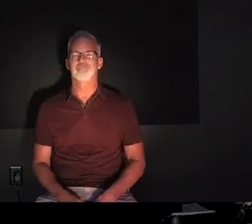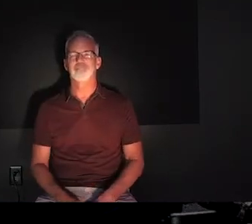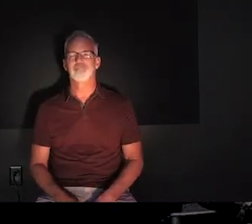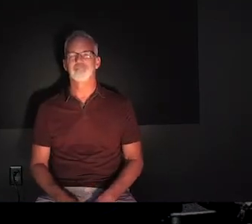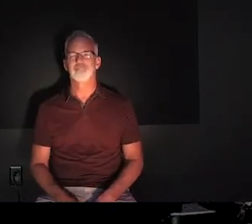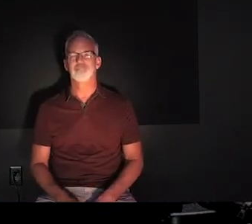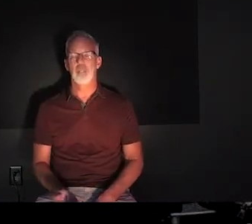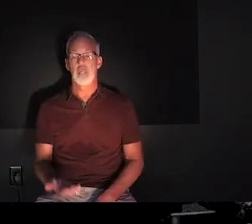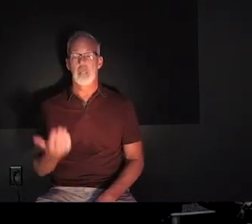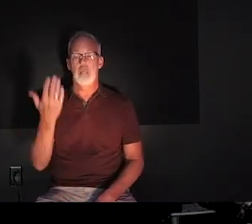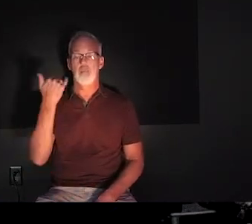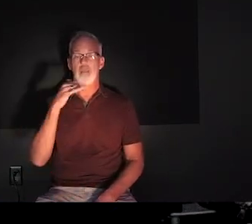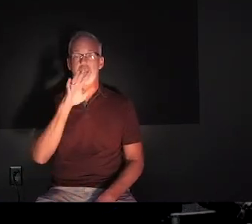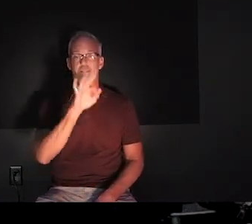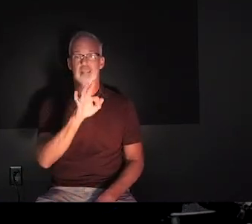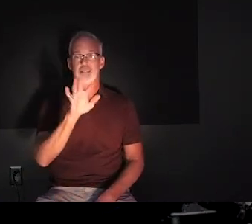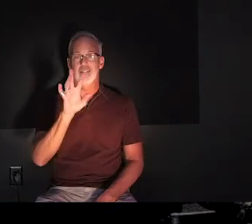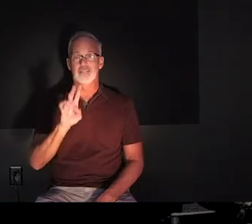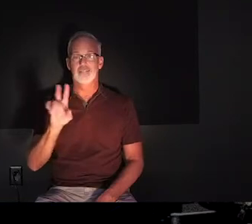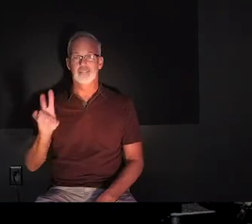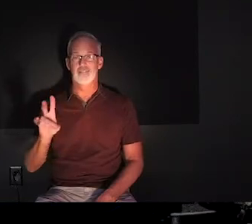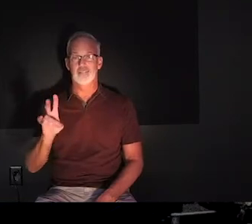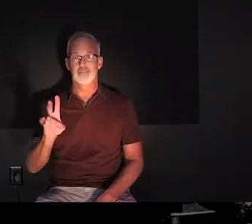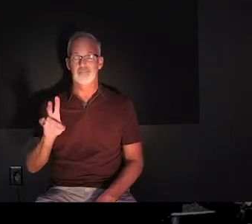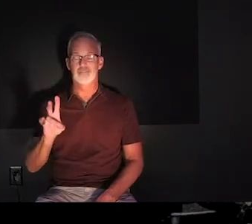In 1977,